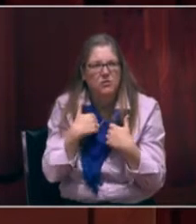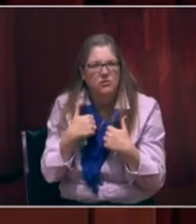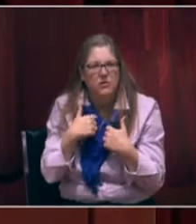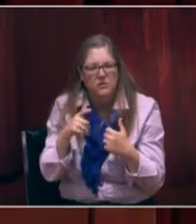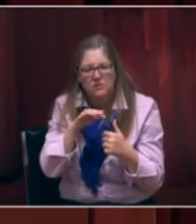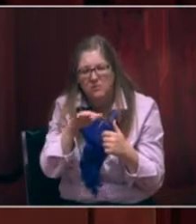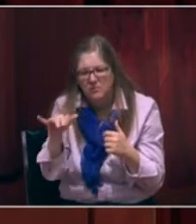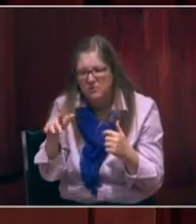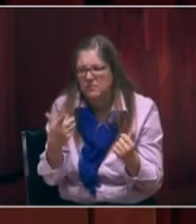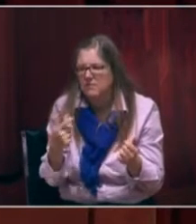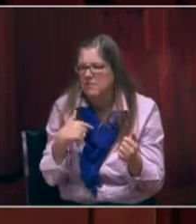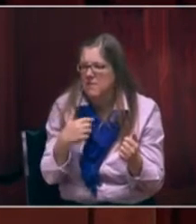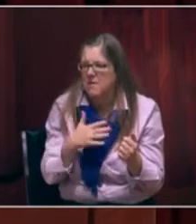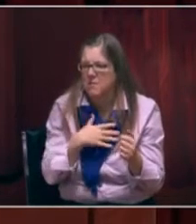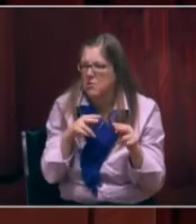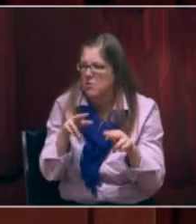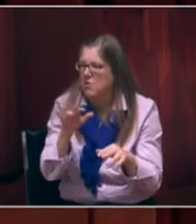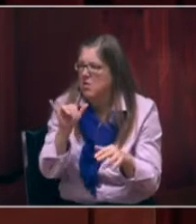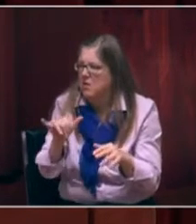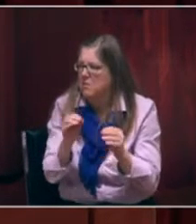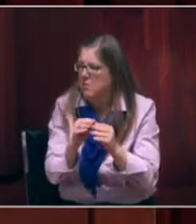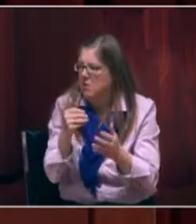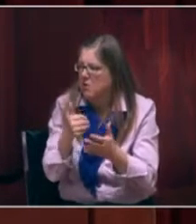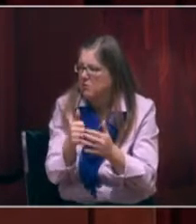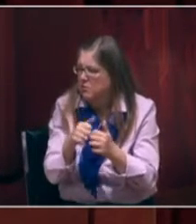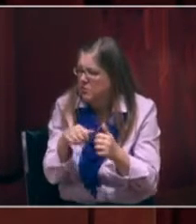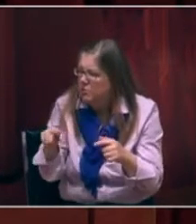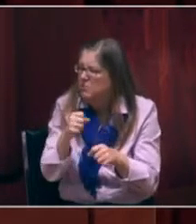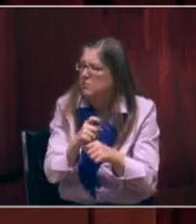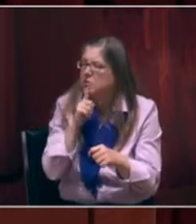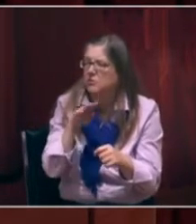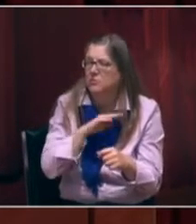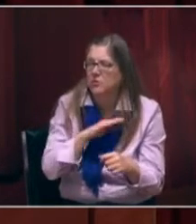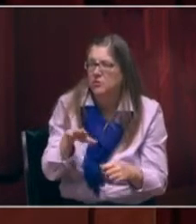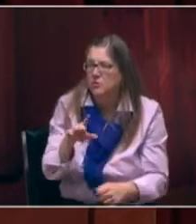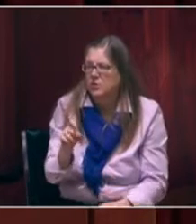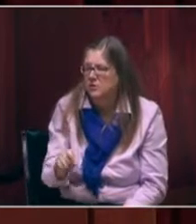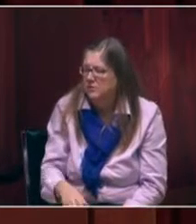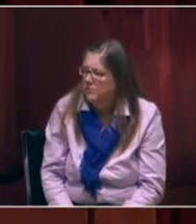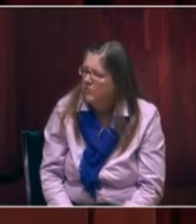gary.rockfuss@nara.gov. Be happy to look at that more closely with you, make sure we're meeting your needs.